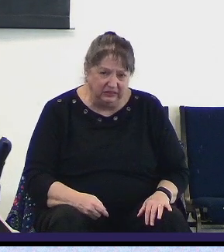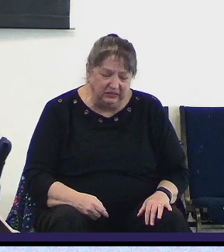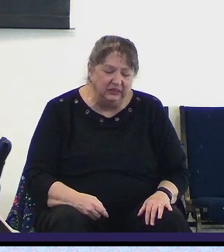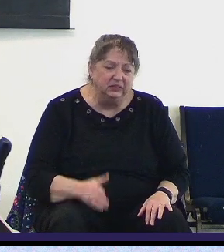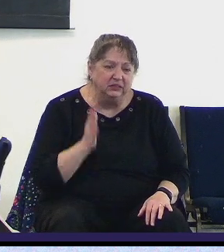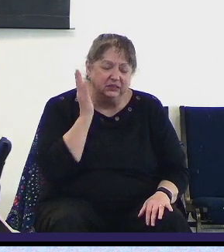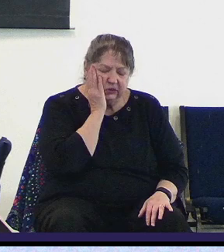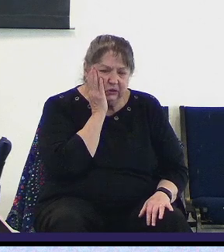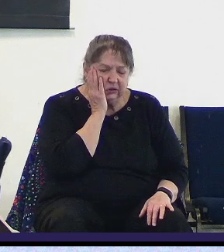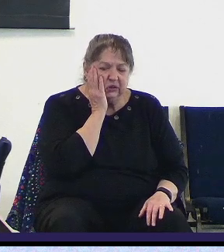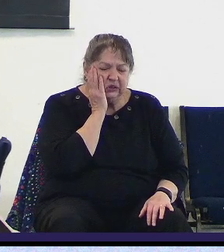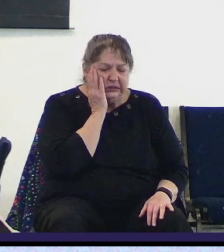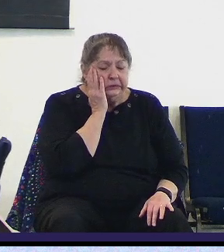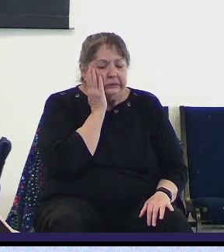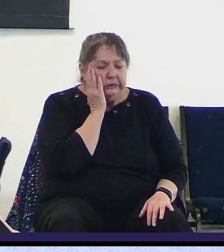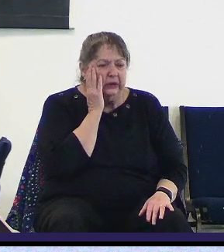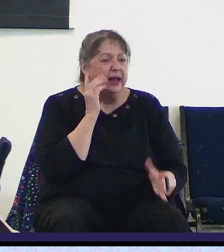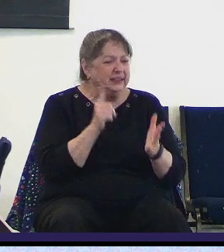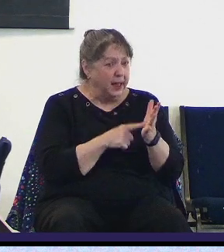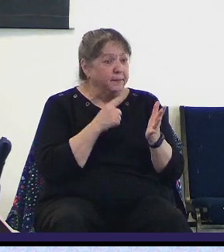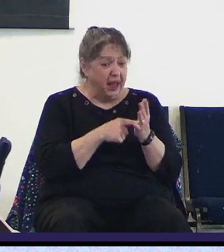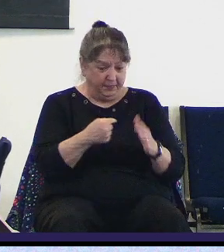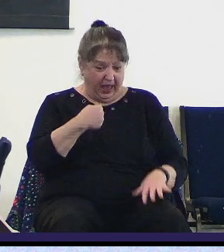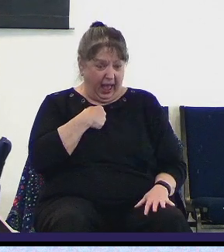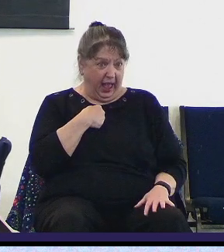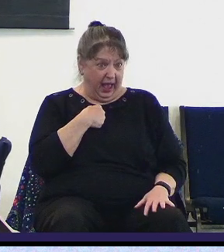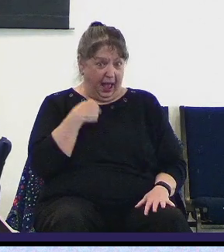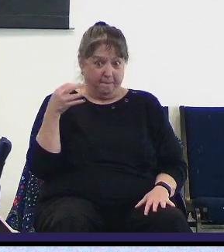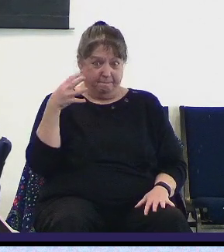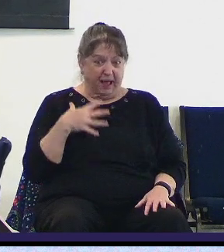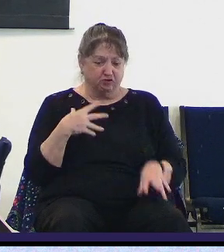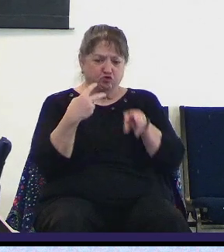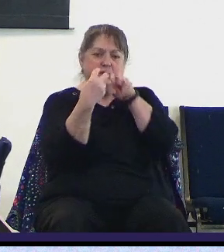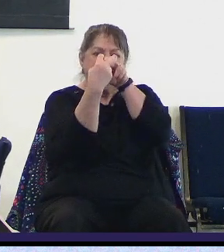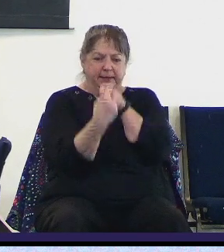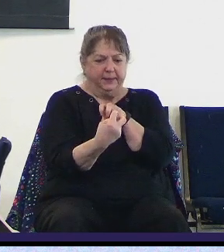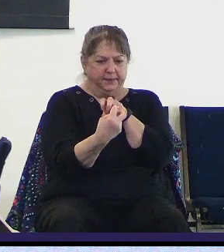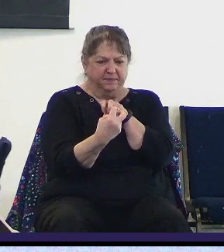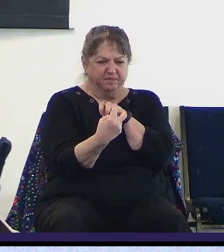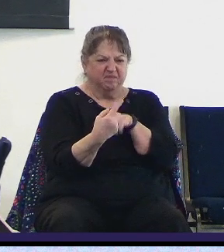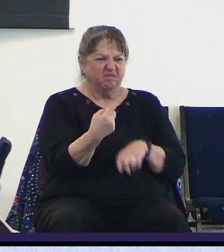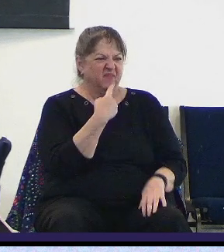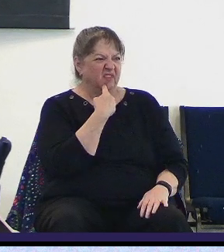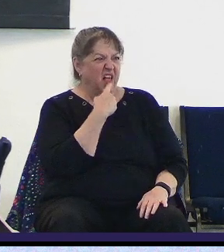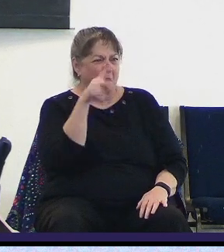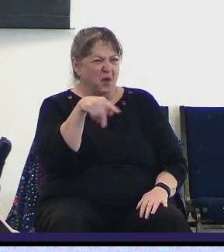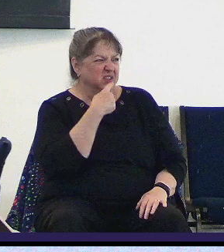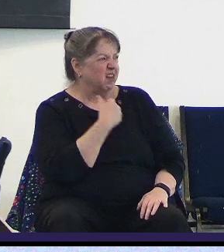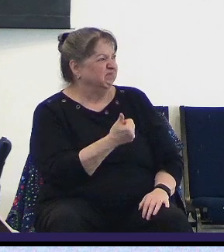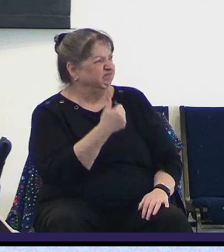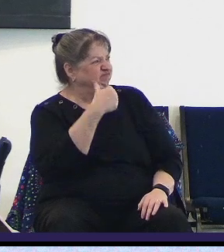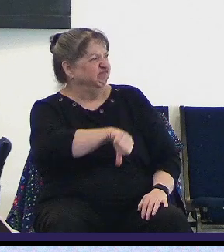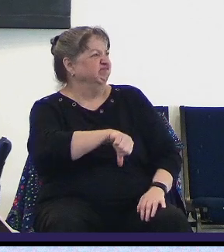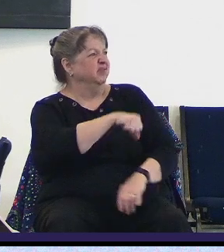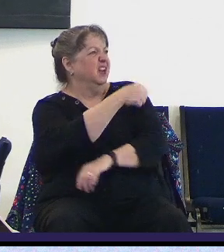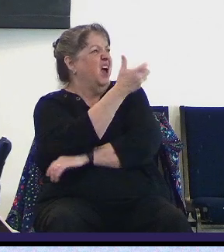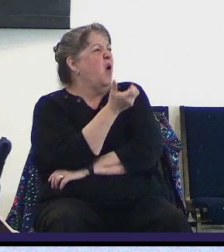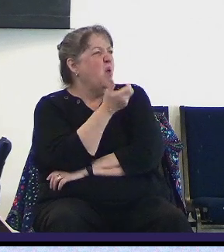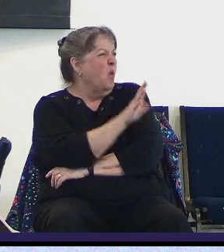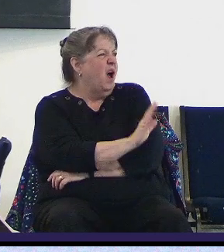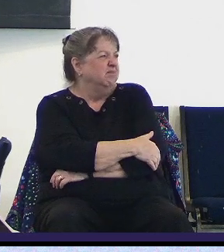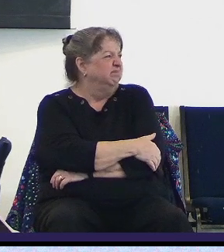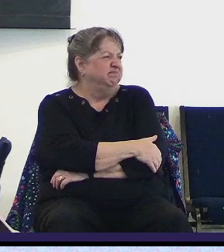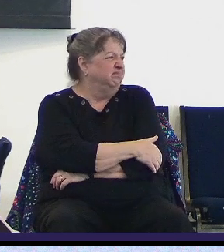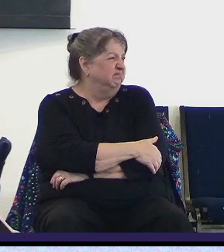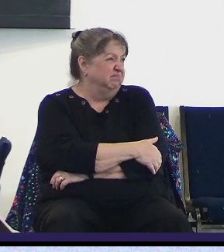we've had times when we've sat with someone and attempted to disciple them, and they rejected. They didn't cooperate. They didn't want to do it. They didn't have the time.